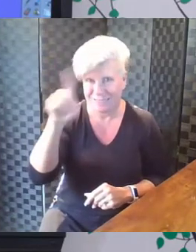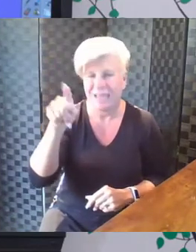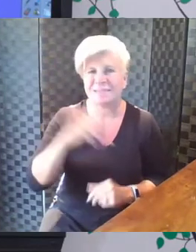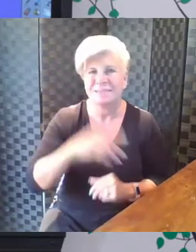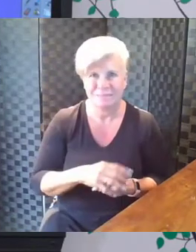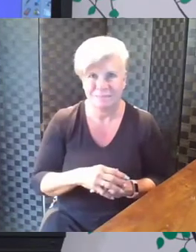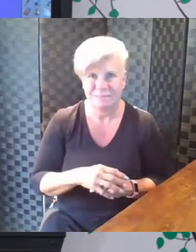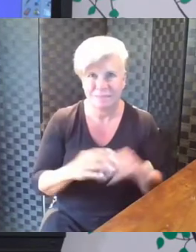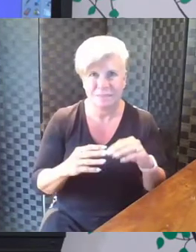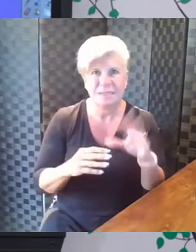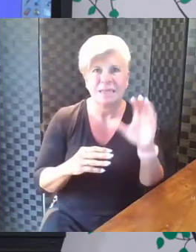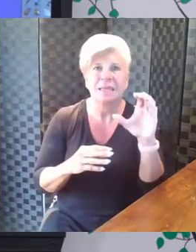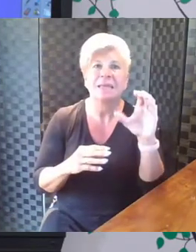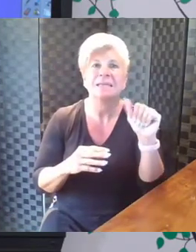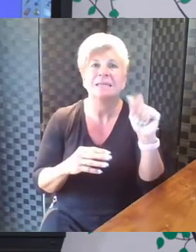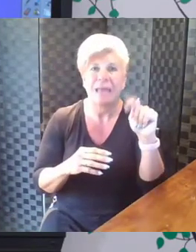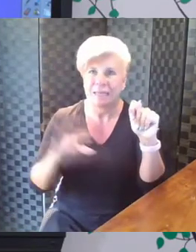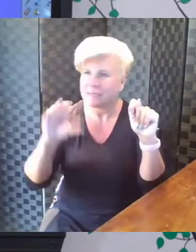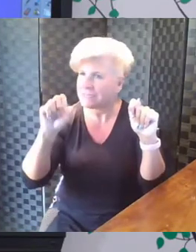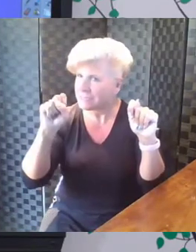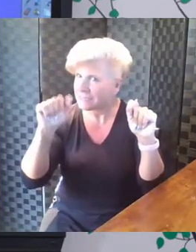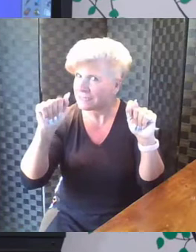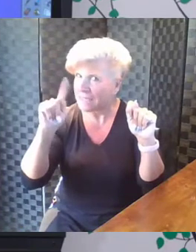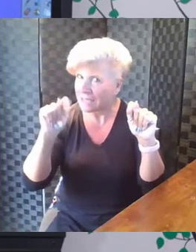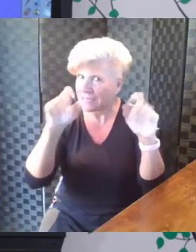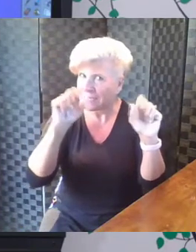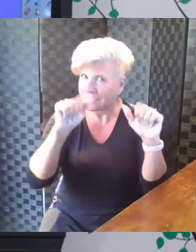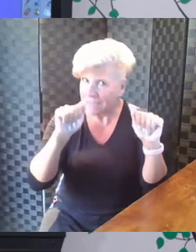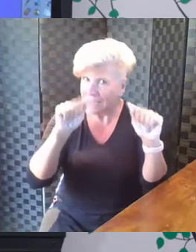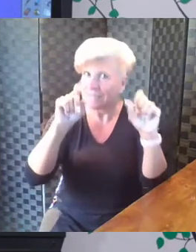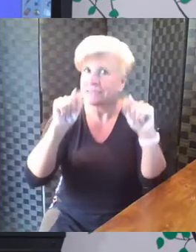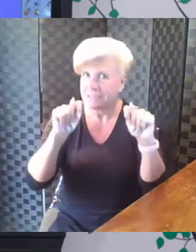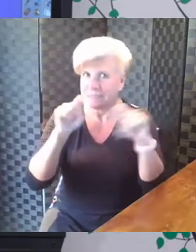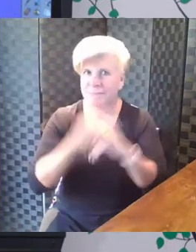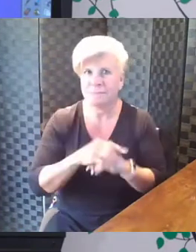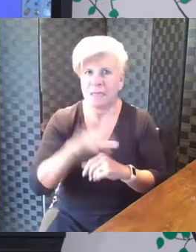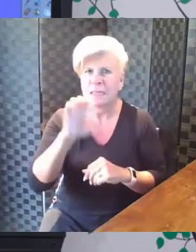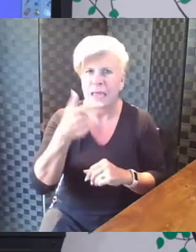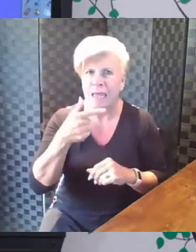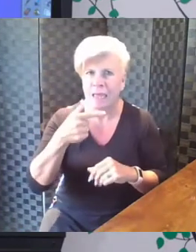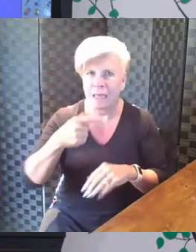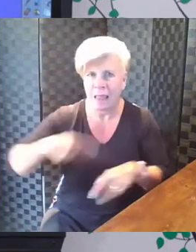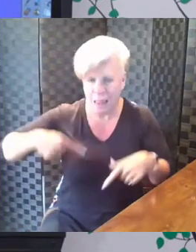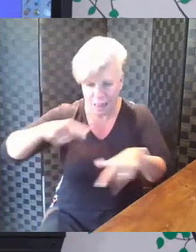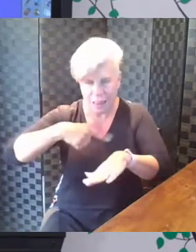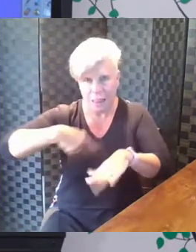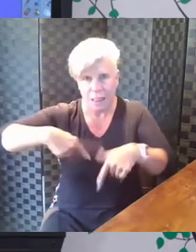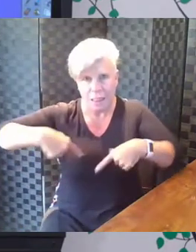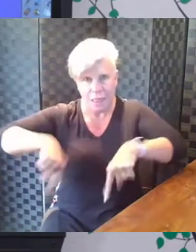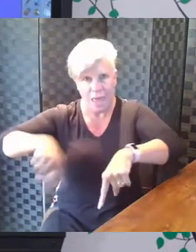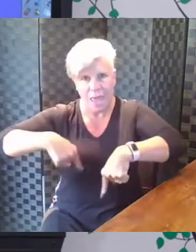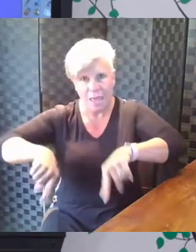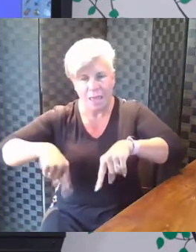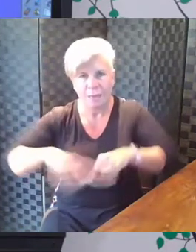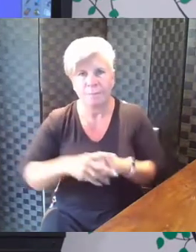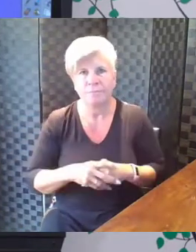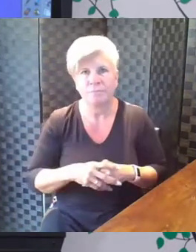Sat. Cat and sat rhyme. Try this word, leg. Circle the word that rhymes.